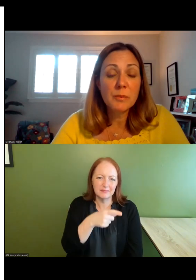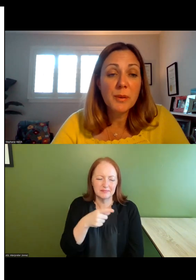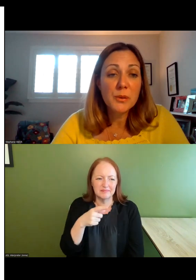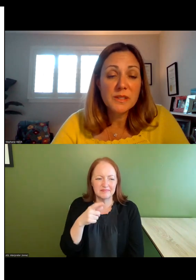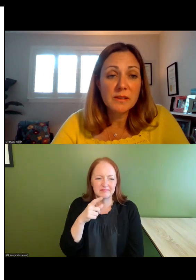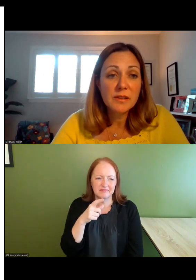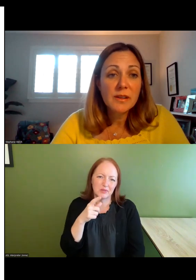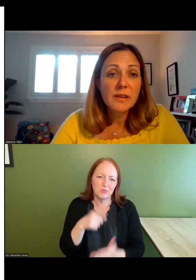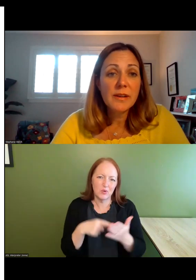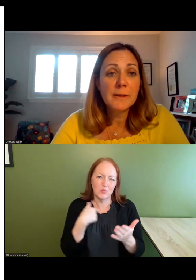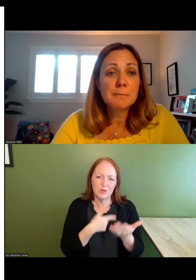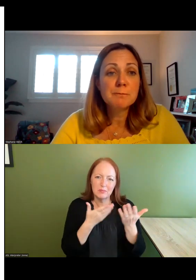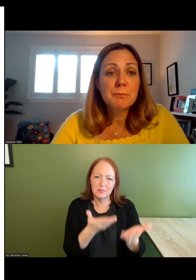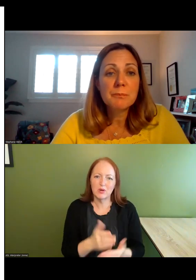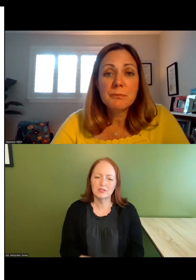that we are proposing.